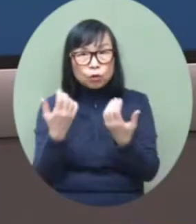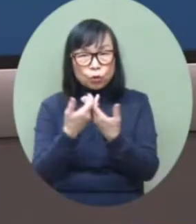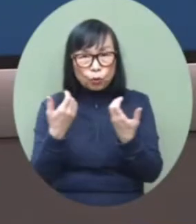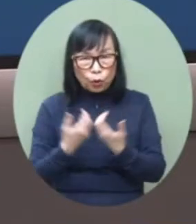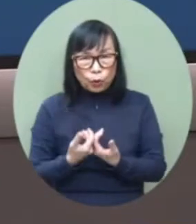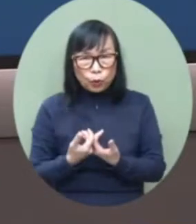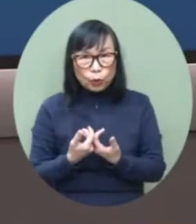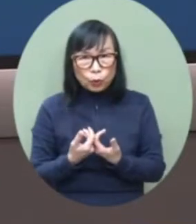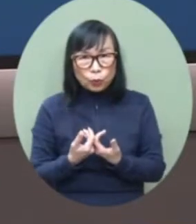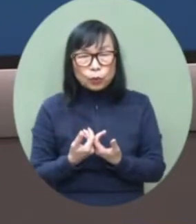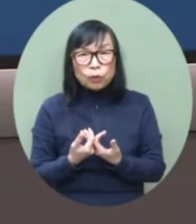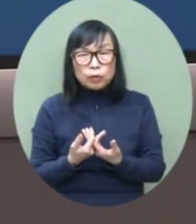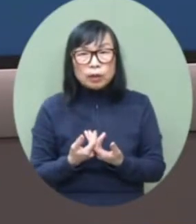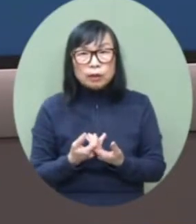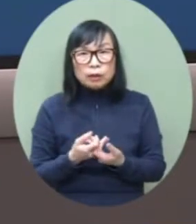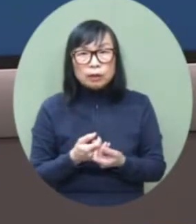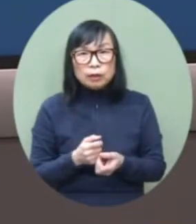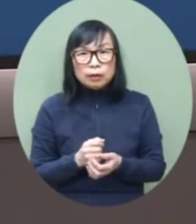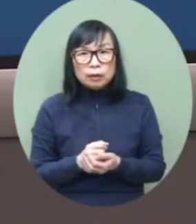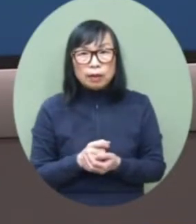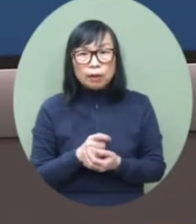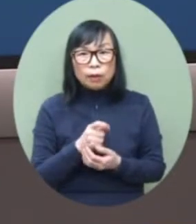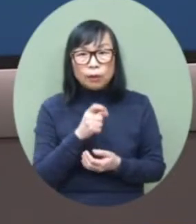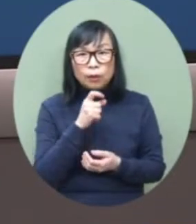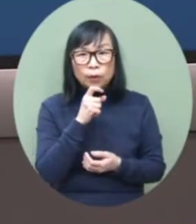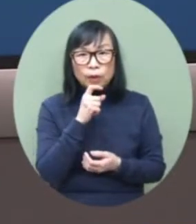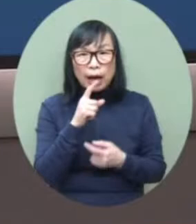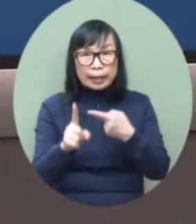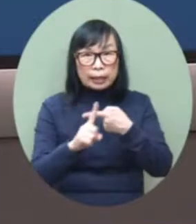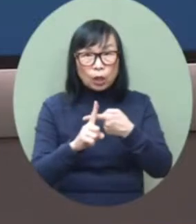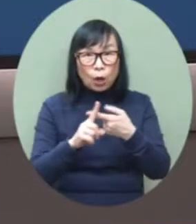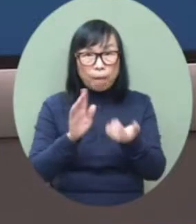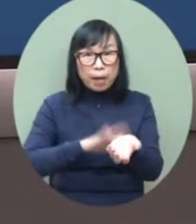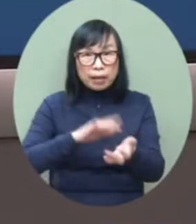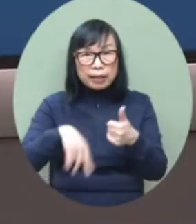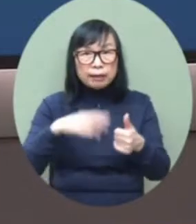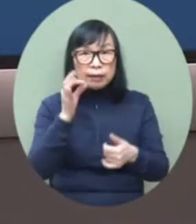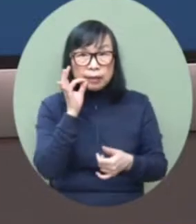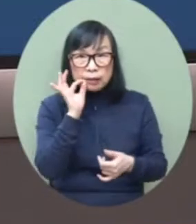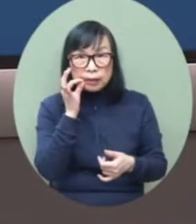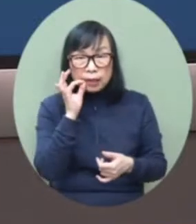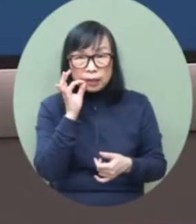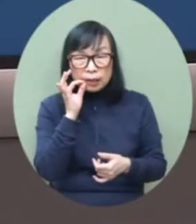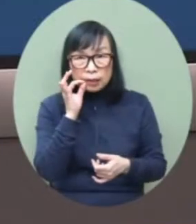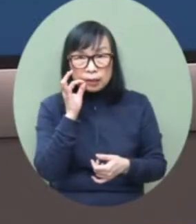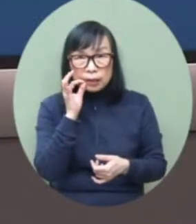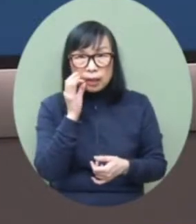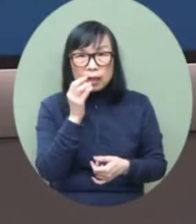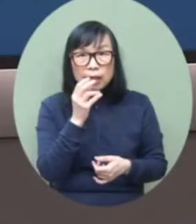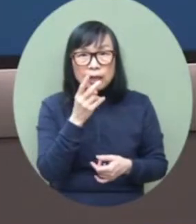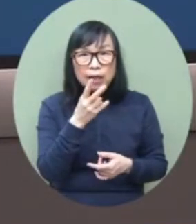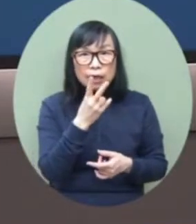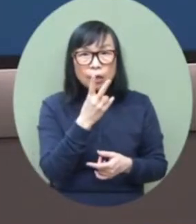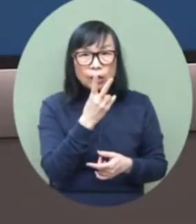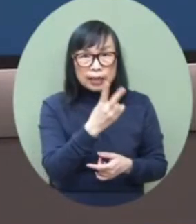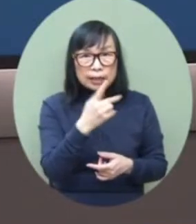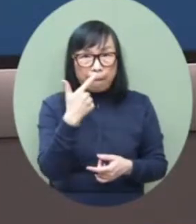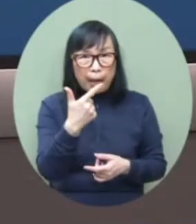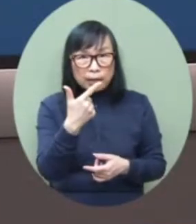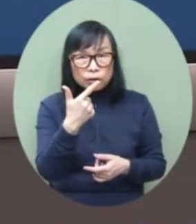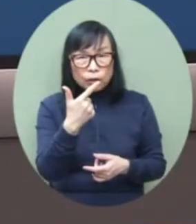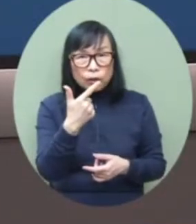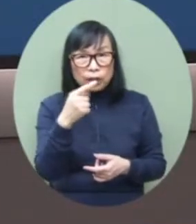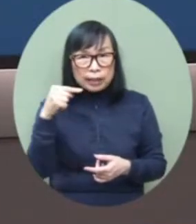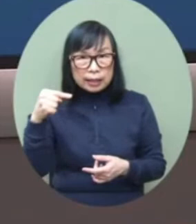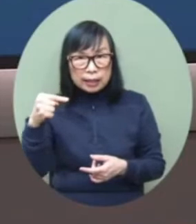Today's figures, we have